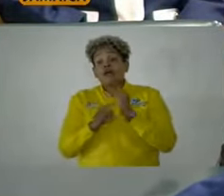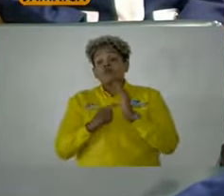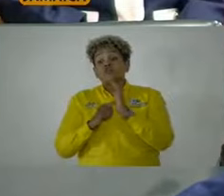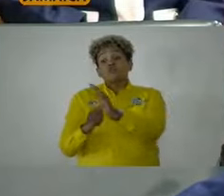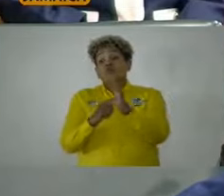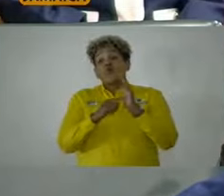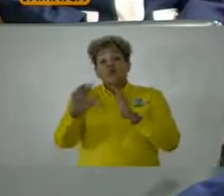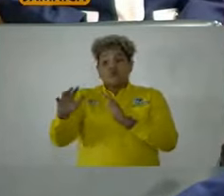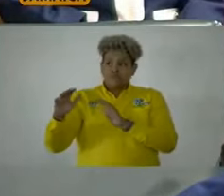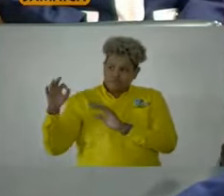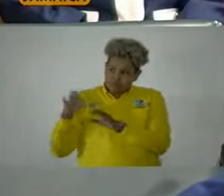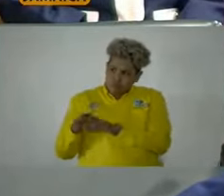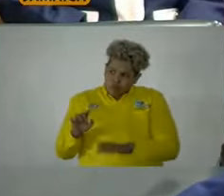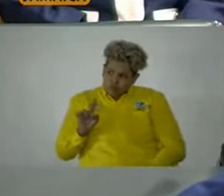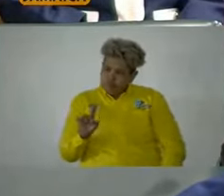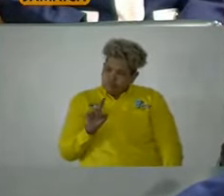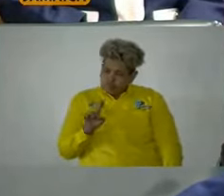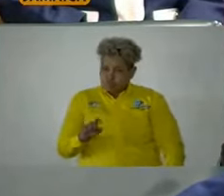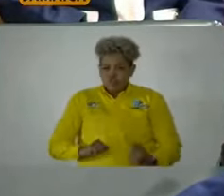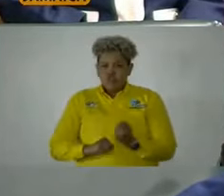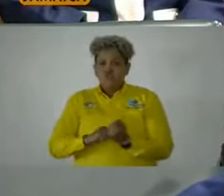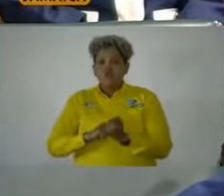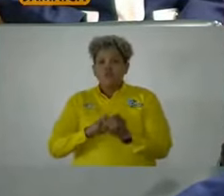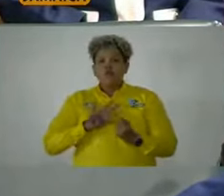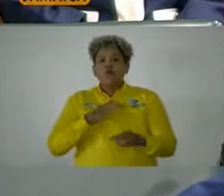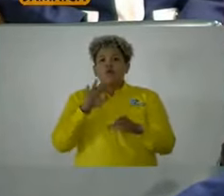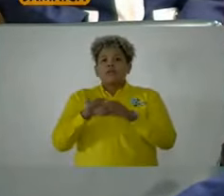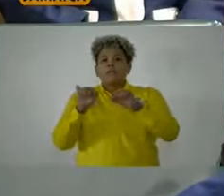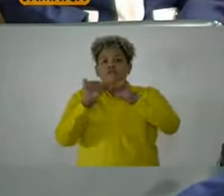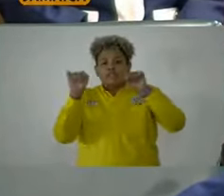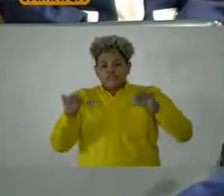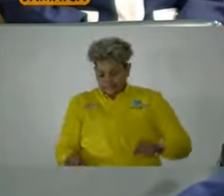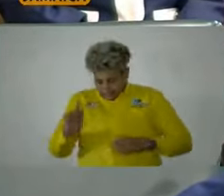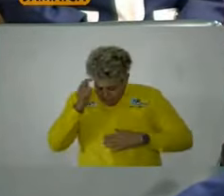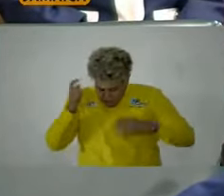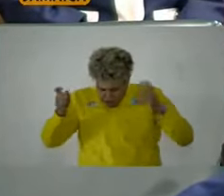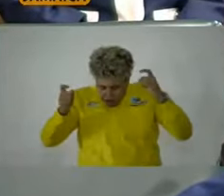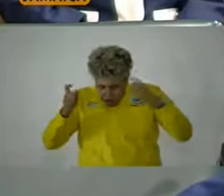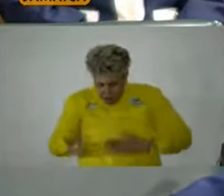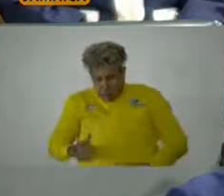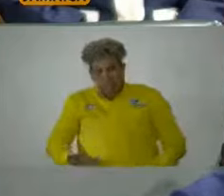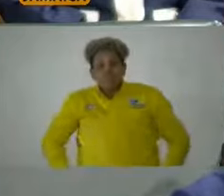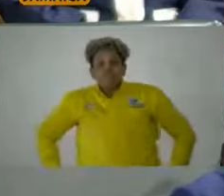their franchise in support of our democratic system of governance.